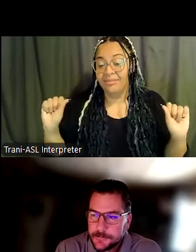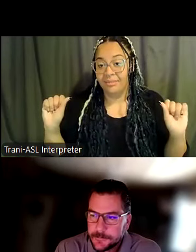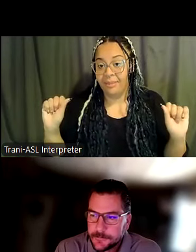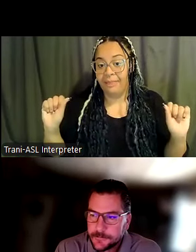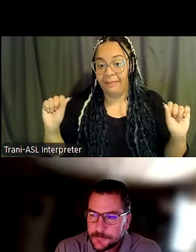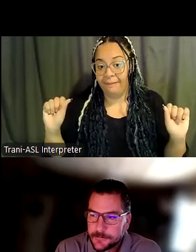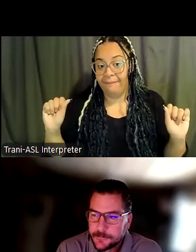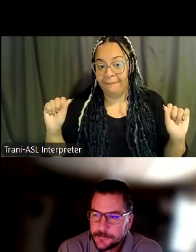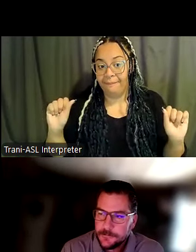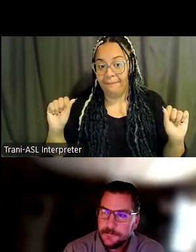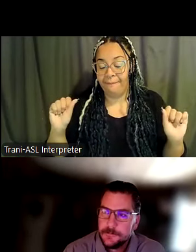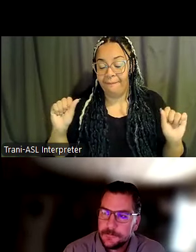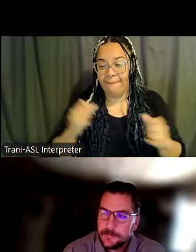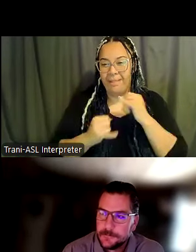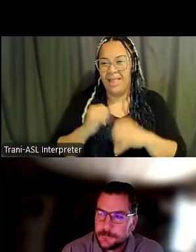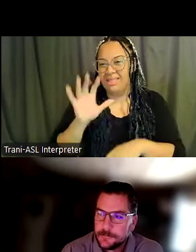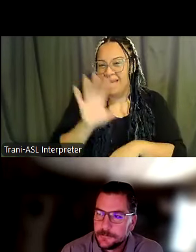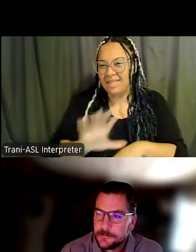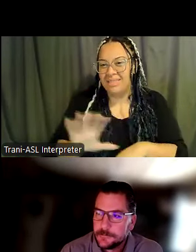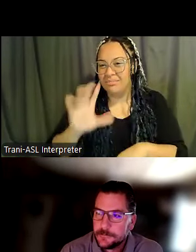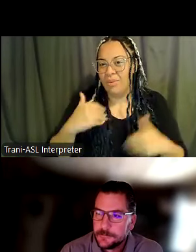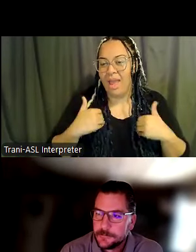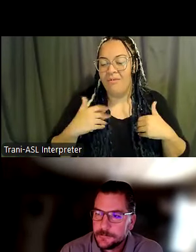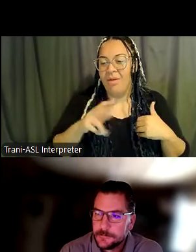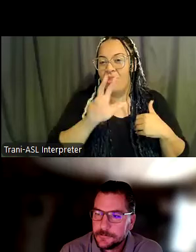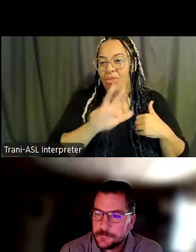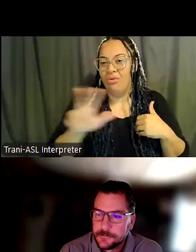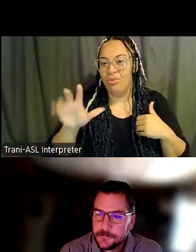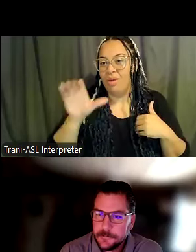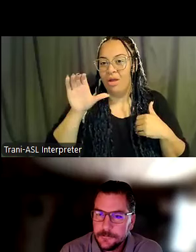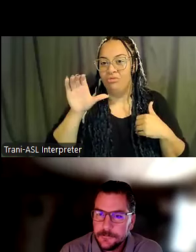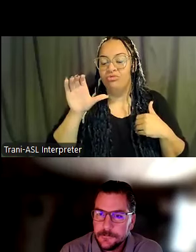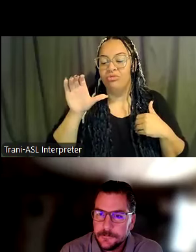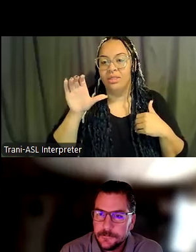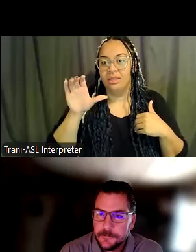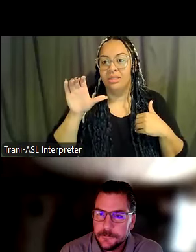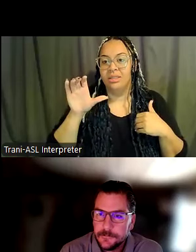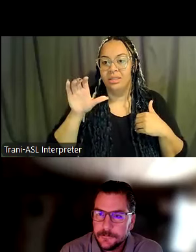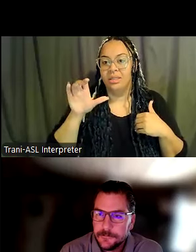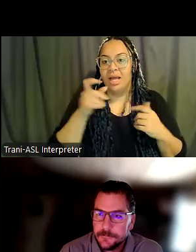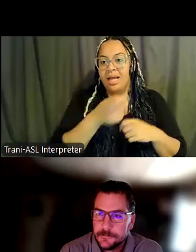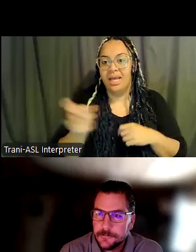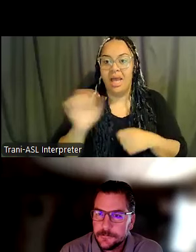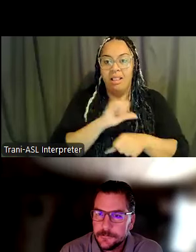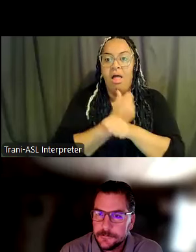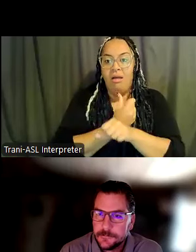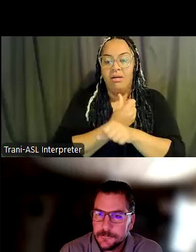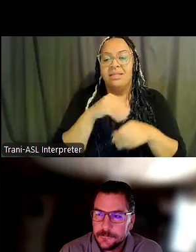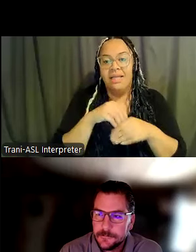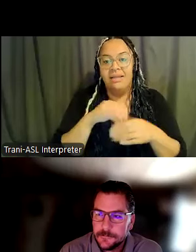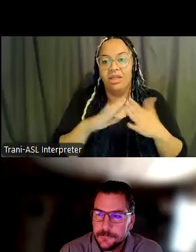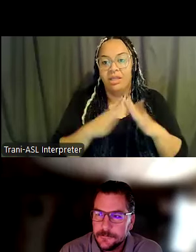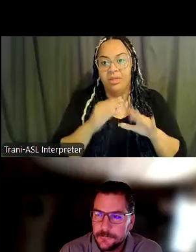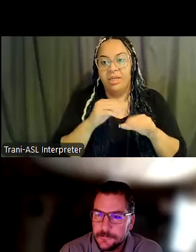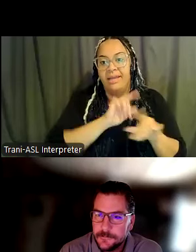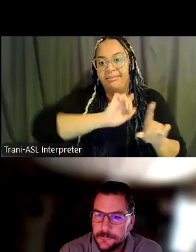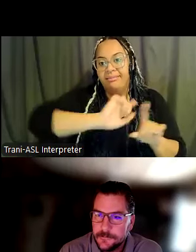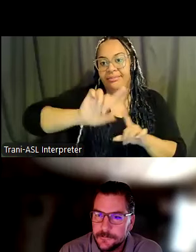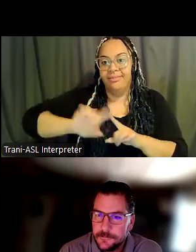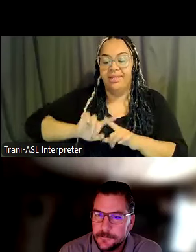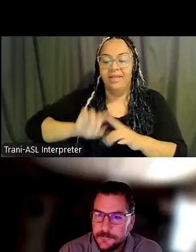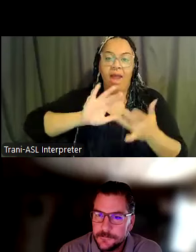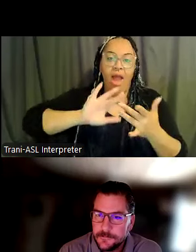but the last estimate we have is about 3,300 gun locks distributed in the community in different